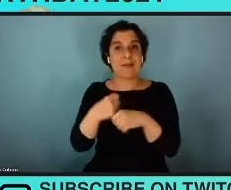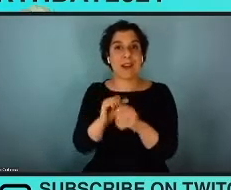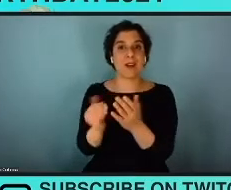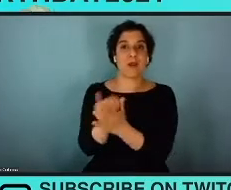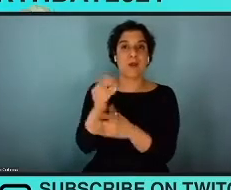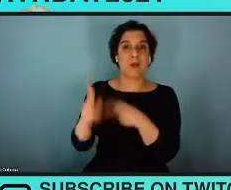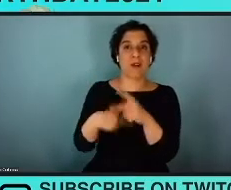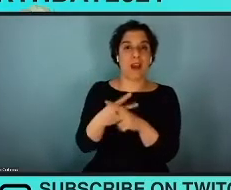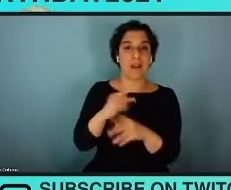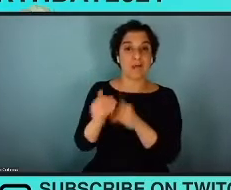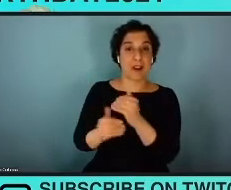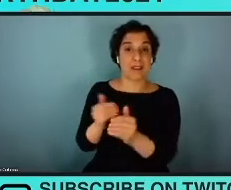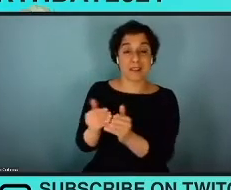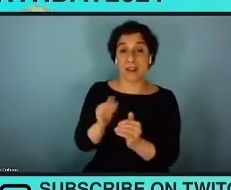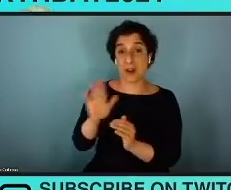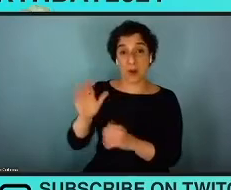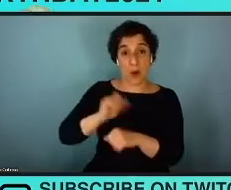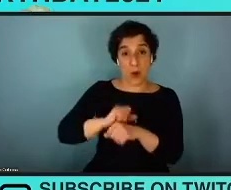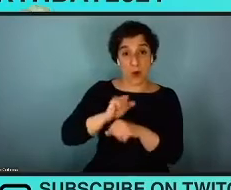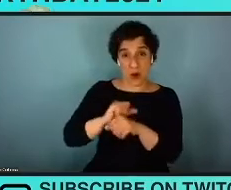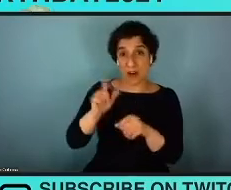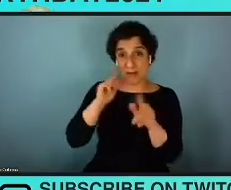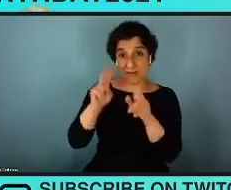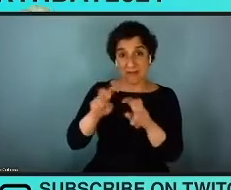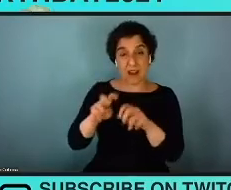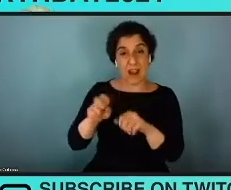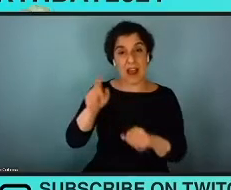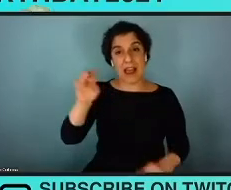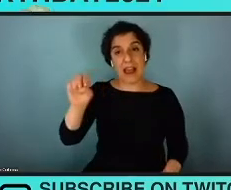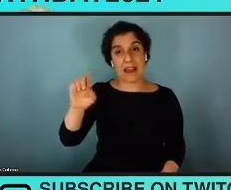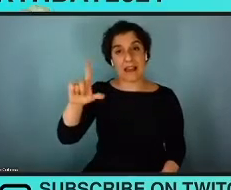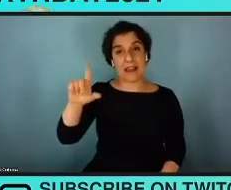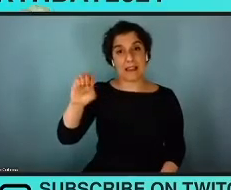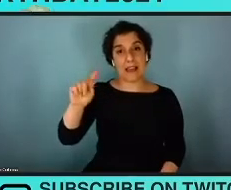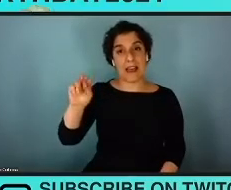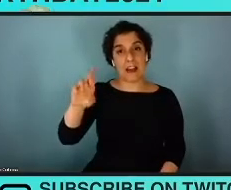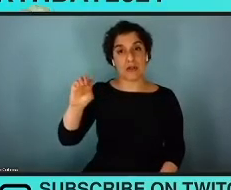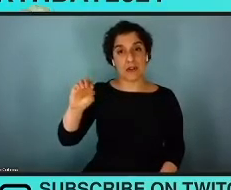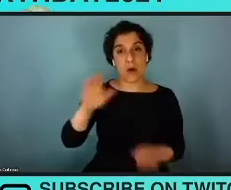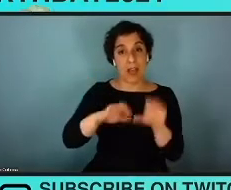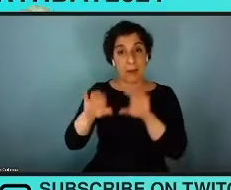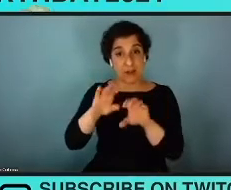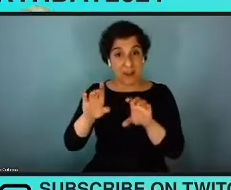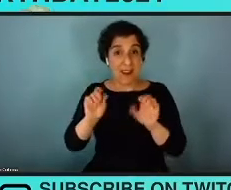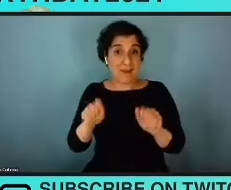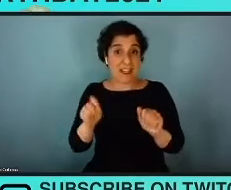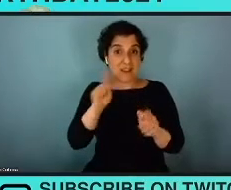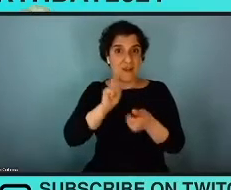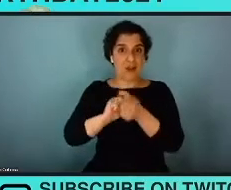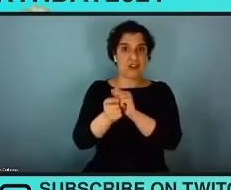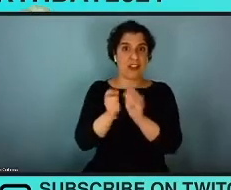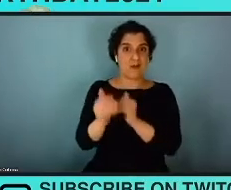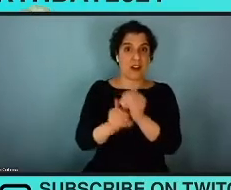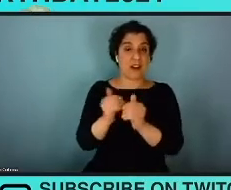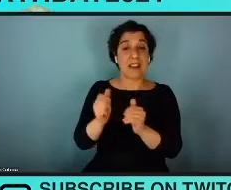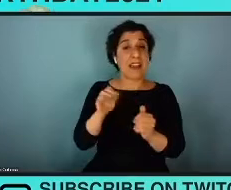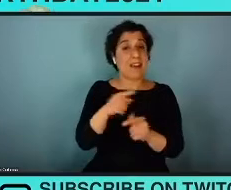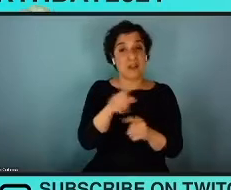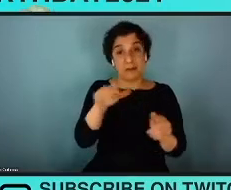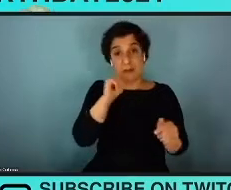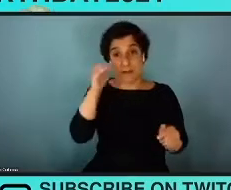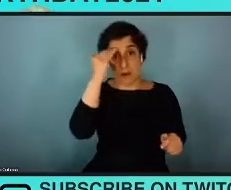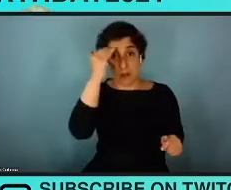at because electrochemistry has the potential to change. So for those of you who haven't heard about electrochemistry, can you give a